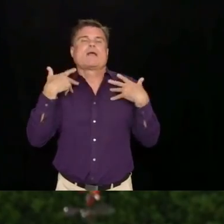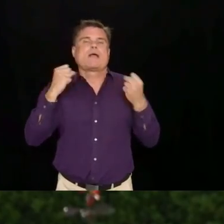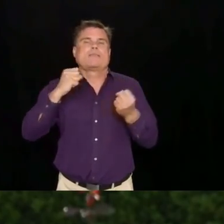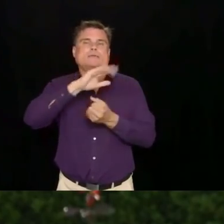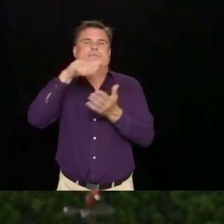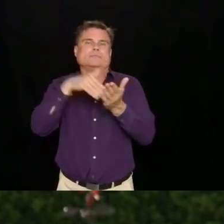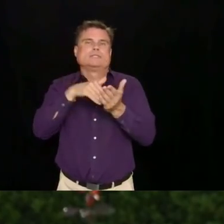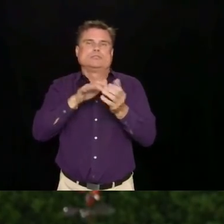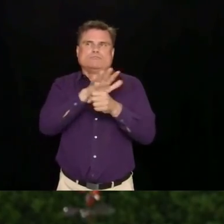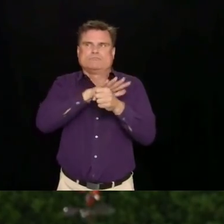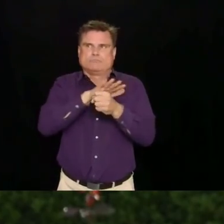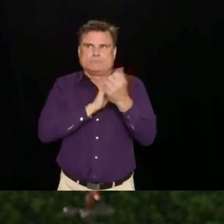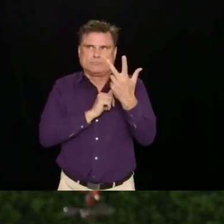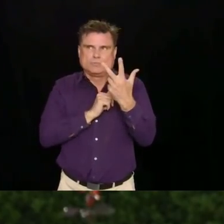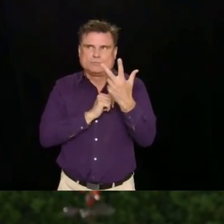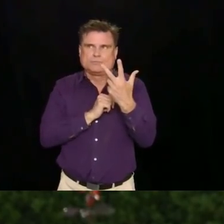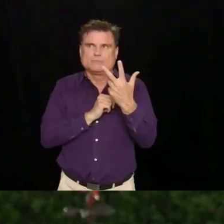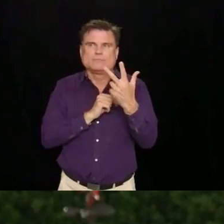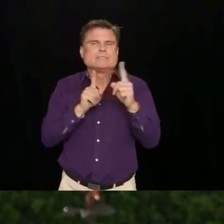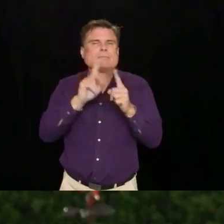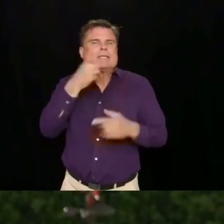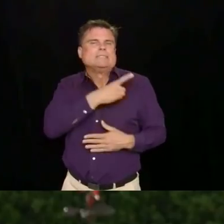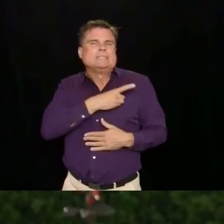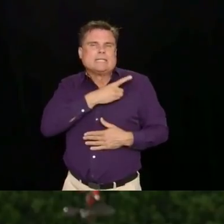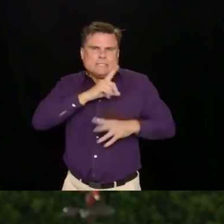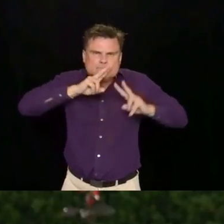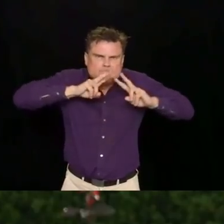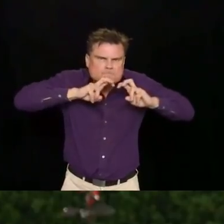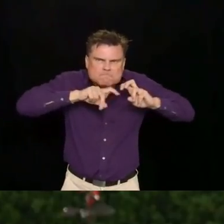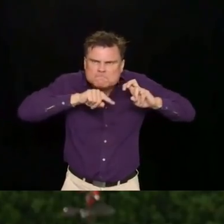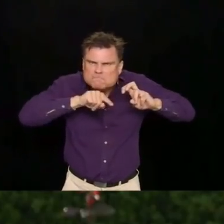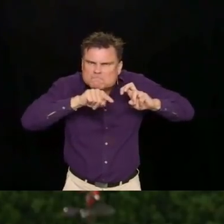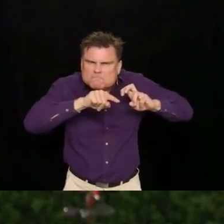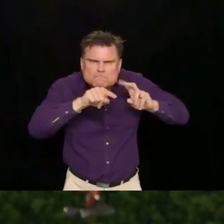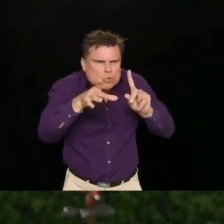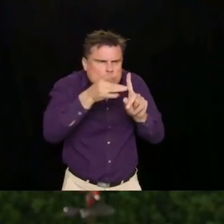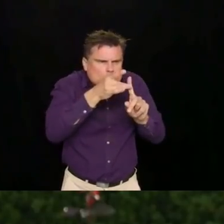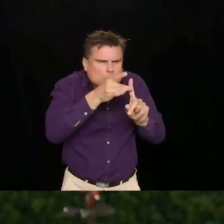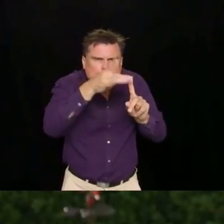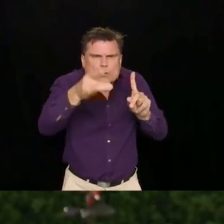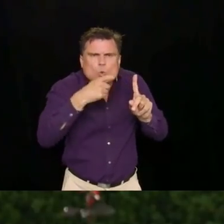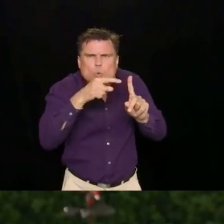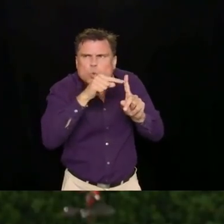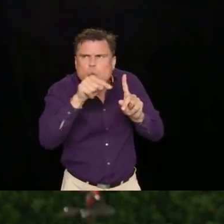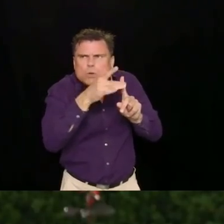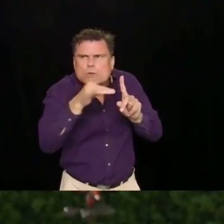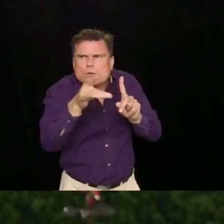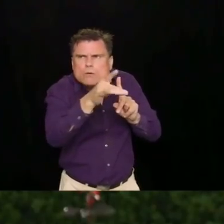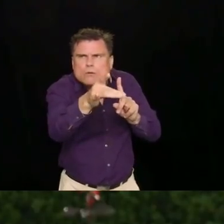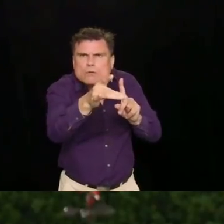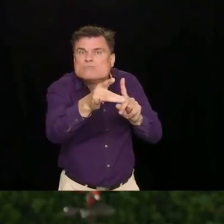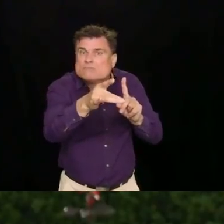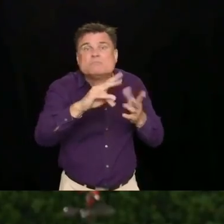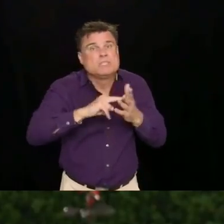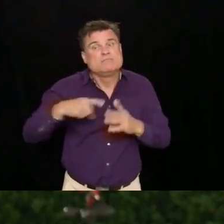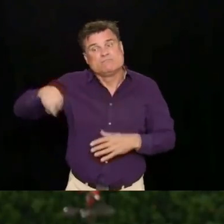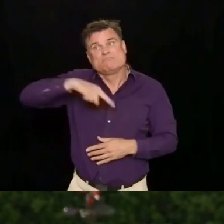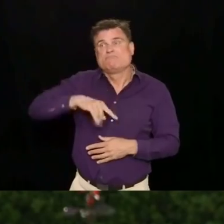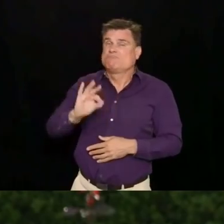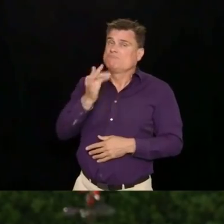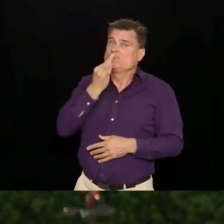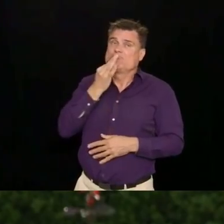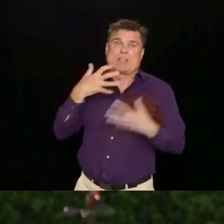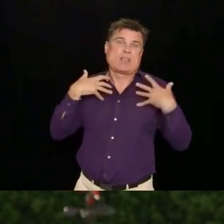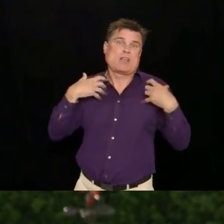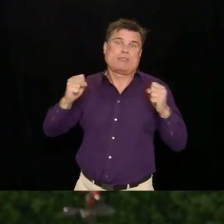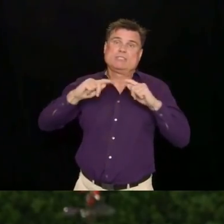this is the work, almost the detective work of public health and our outstanding health team in Interior Health and